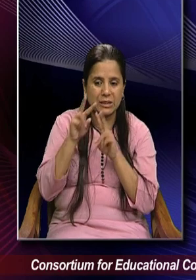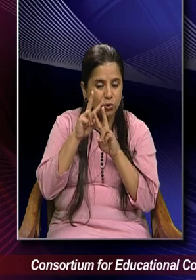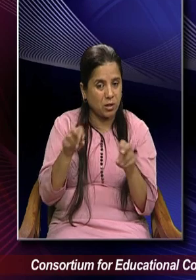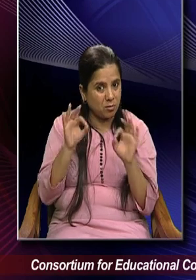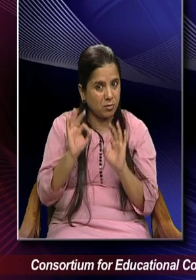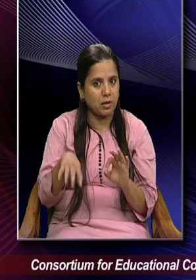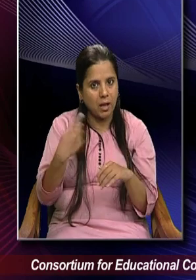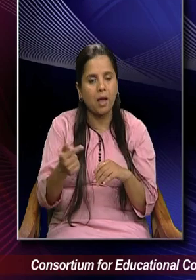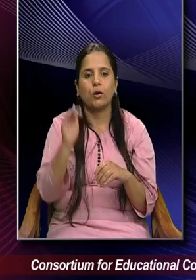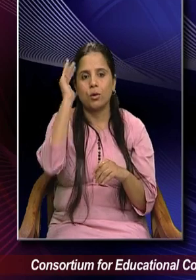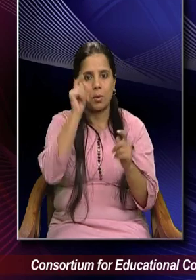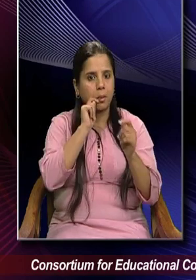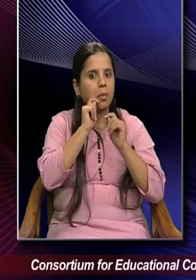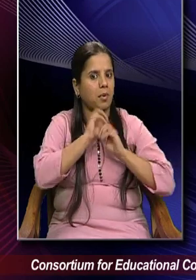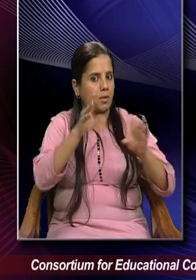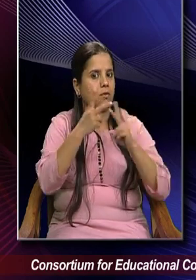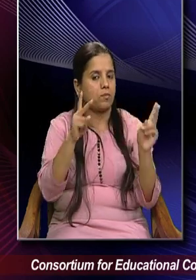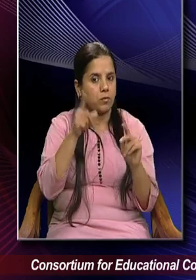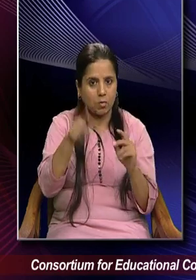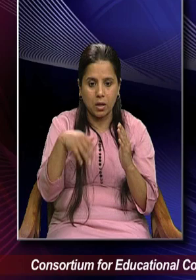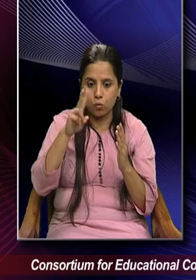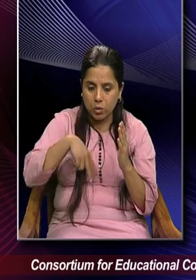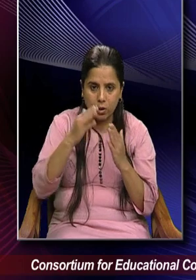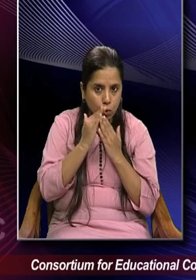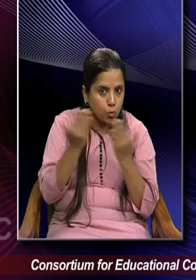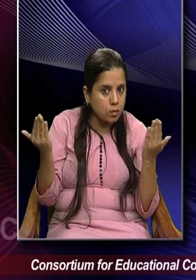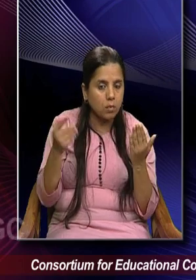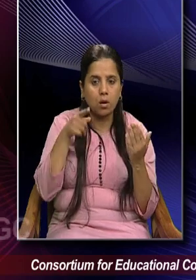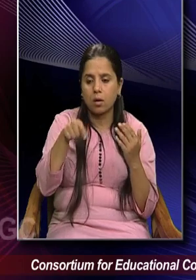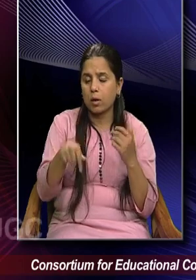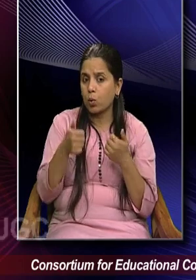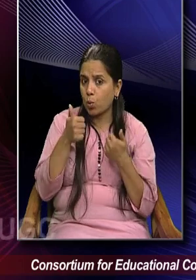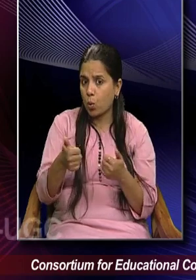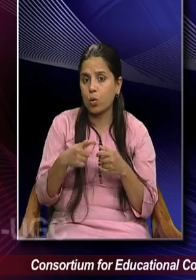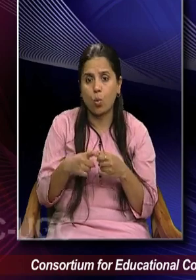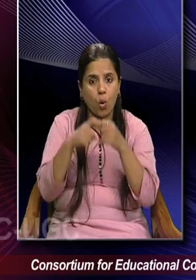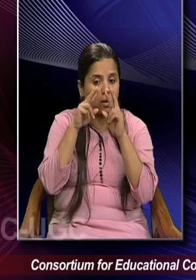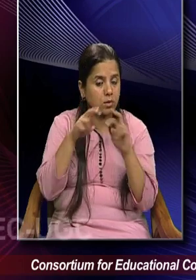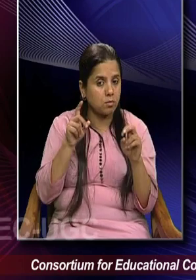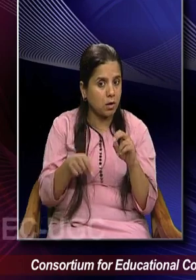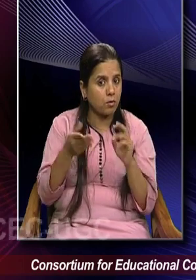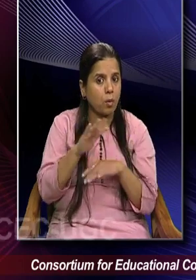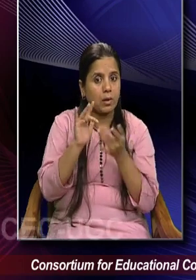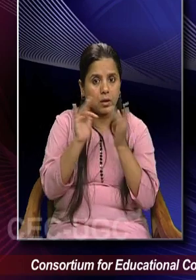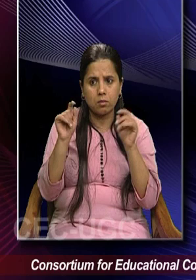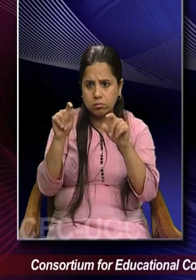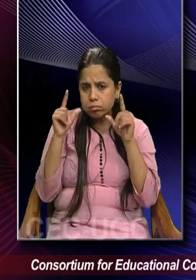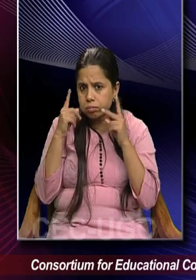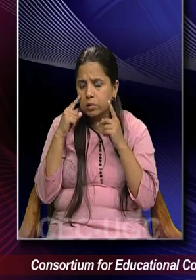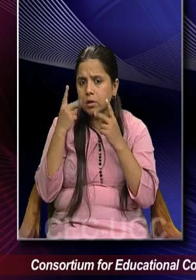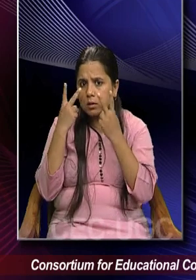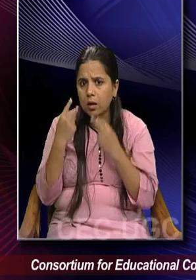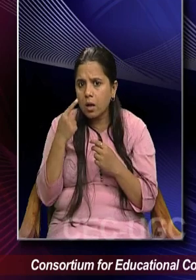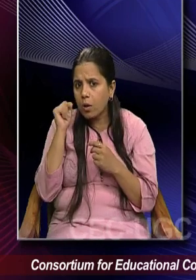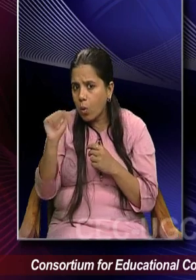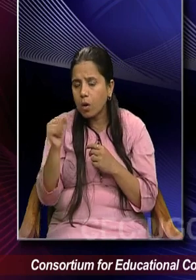you have to read research papers, you have to search good quality research paper from internet, some